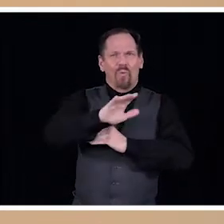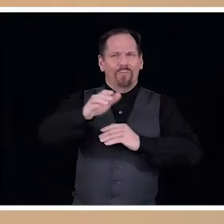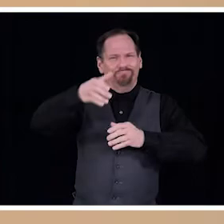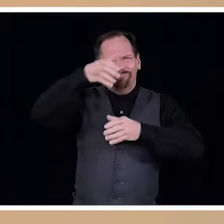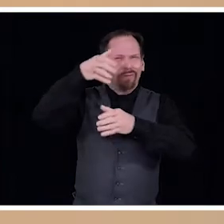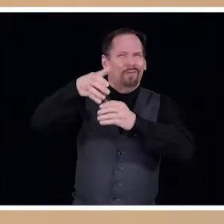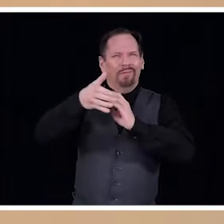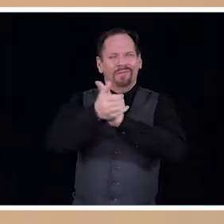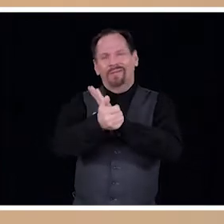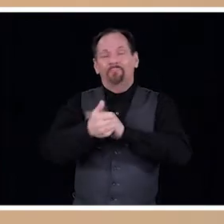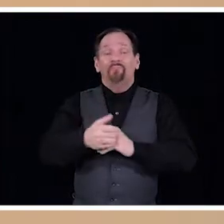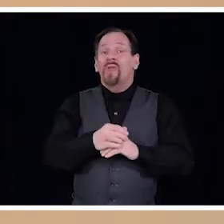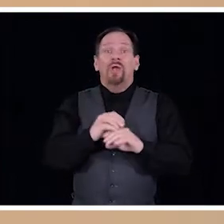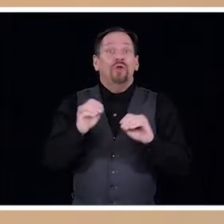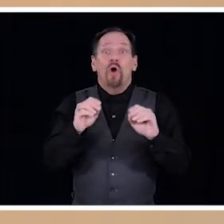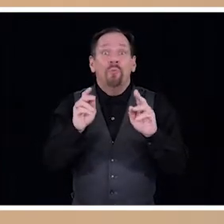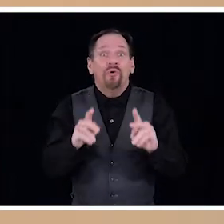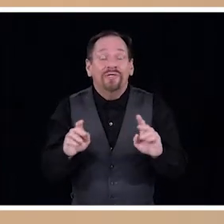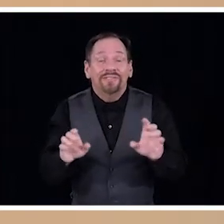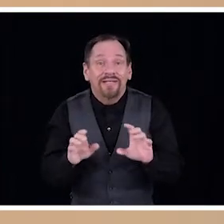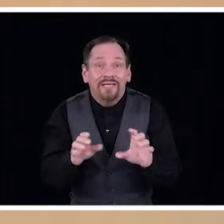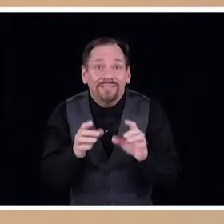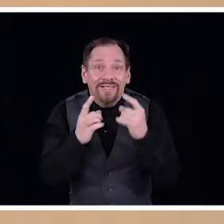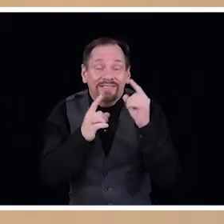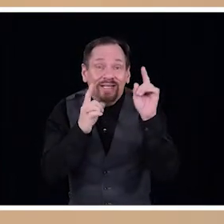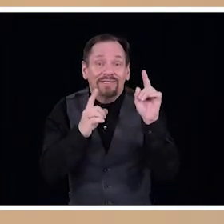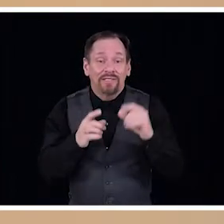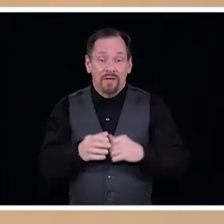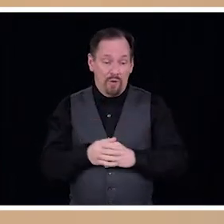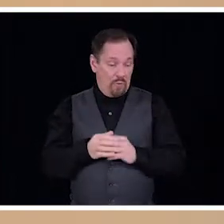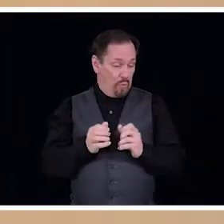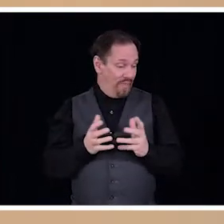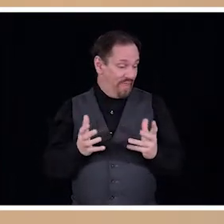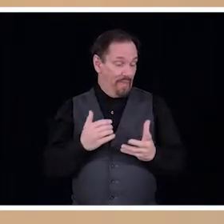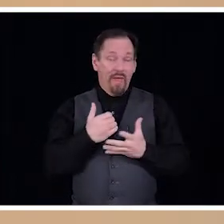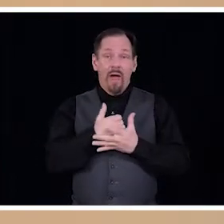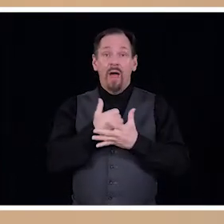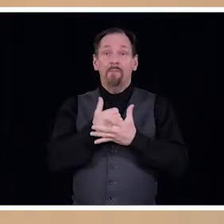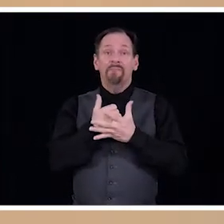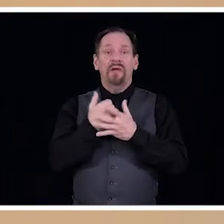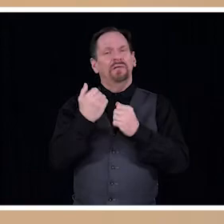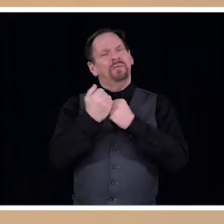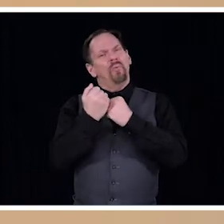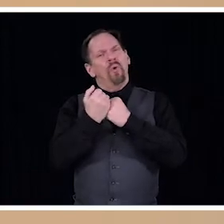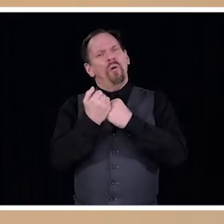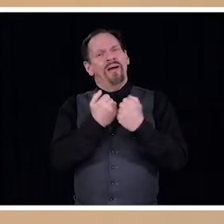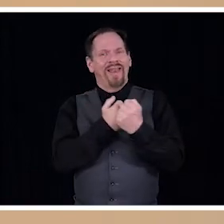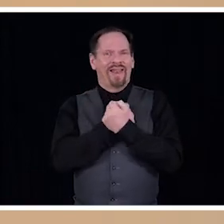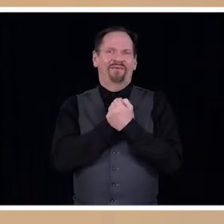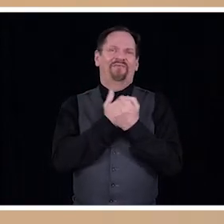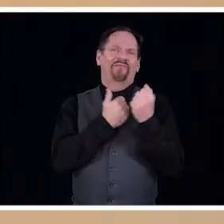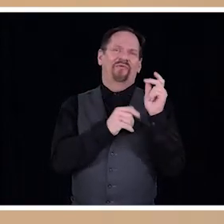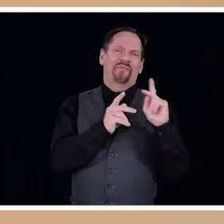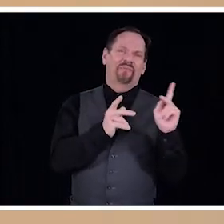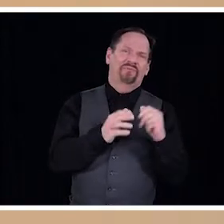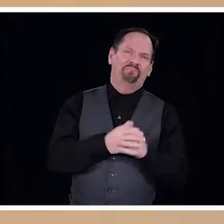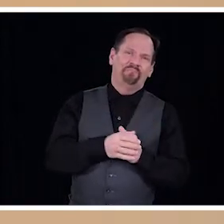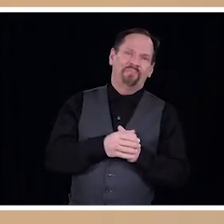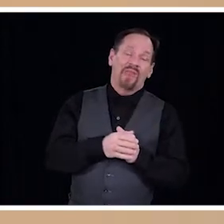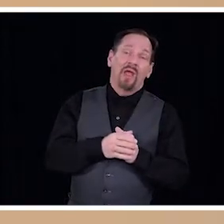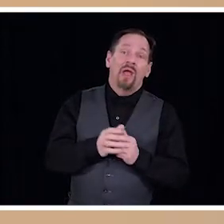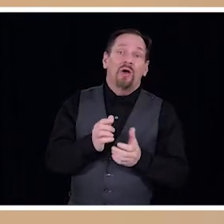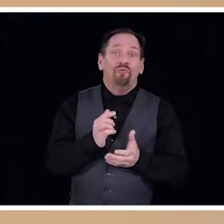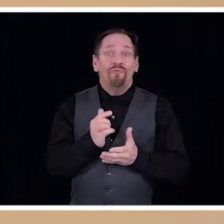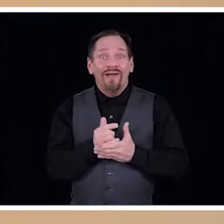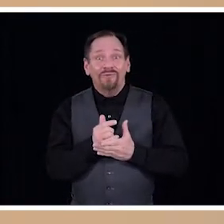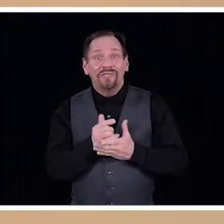no person accomplishes what we are celebrating today without the help, support, and love of others. Graduates,